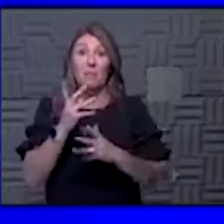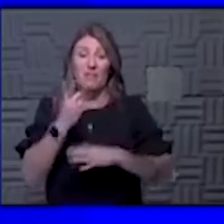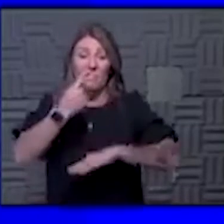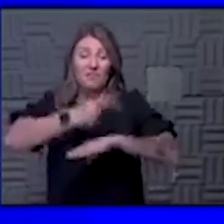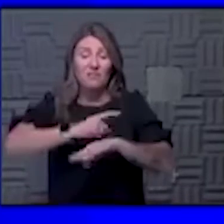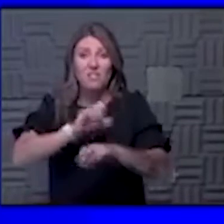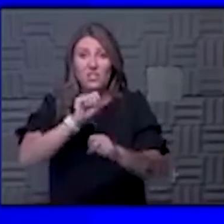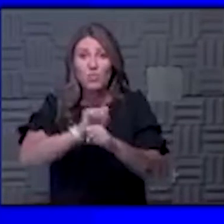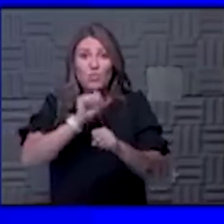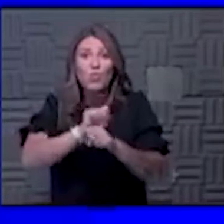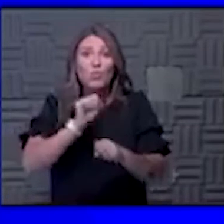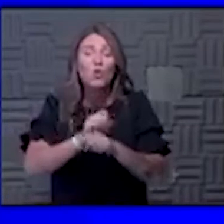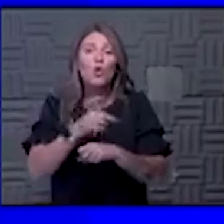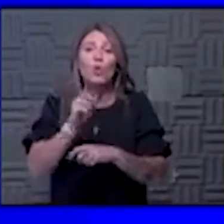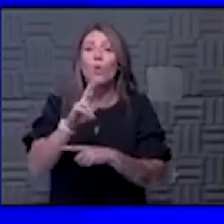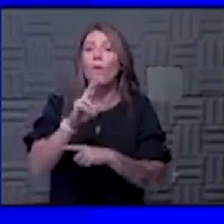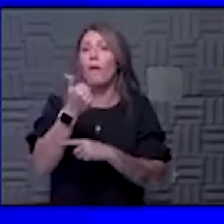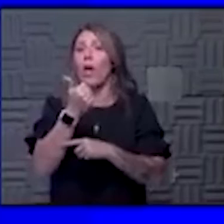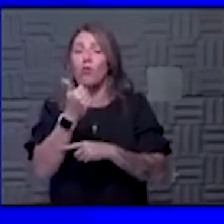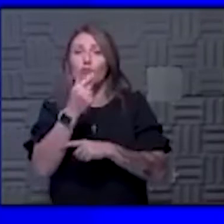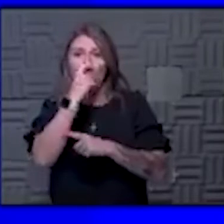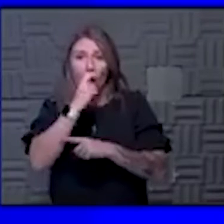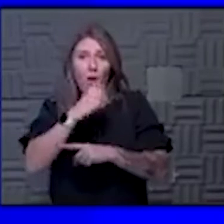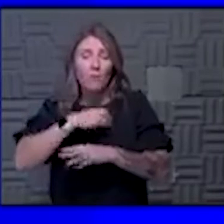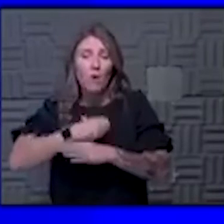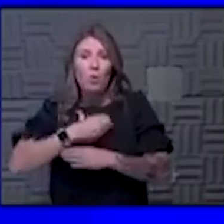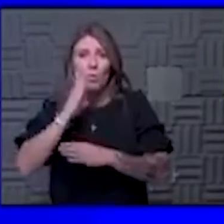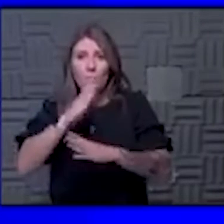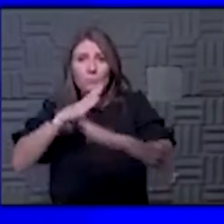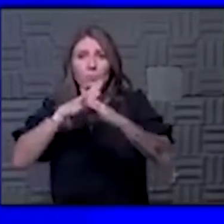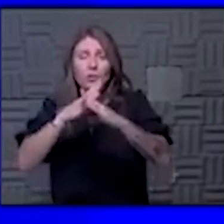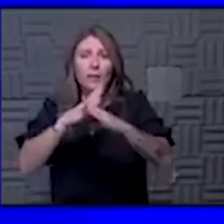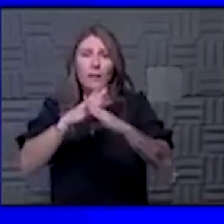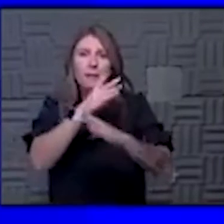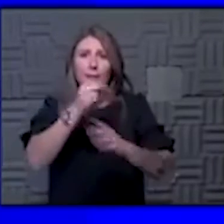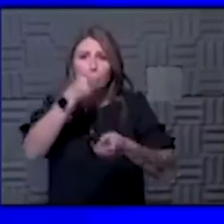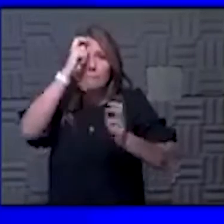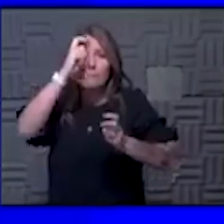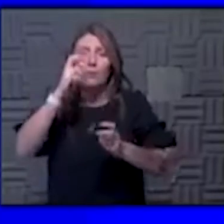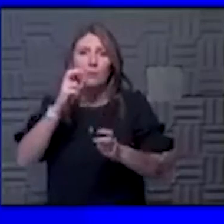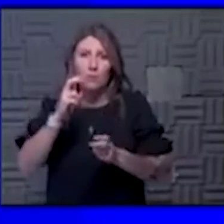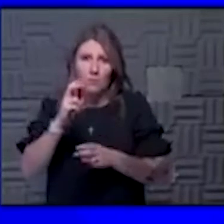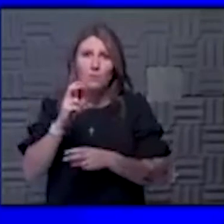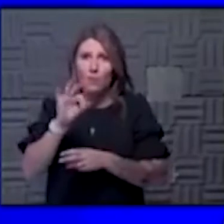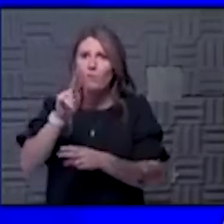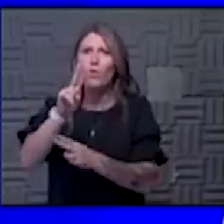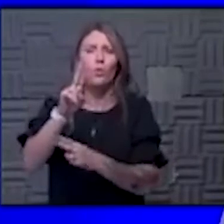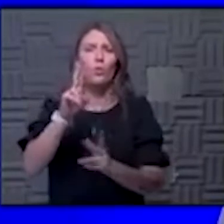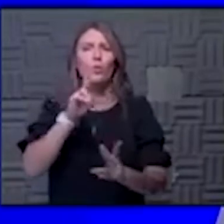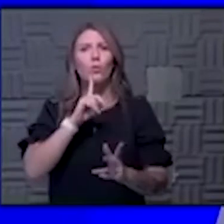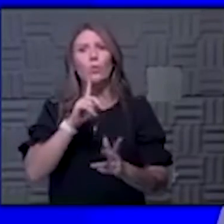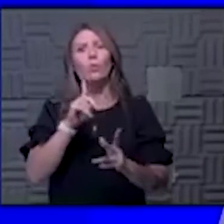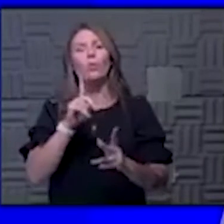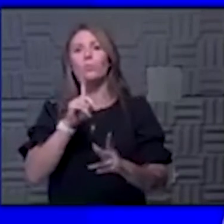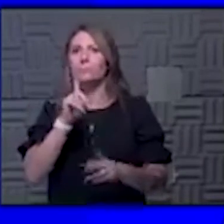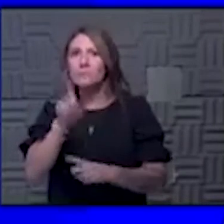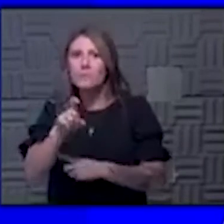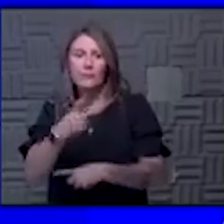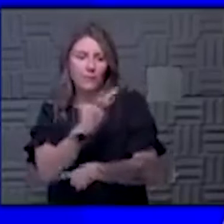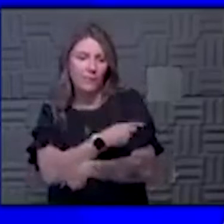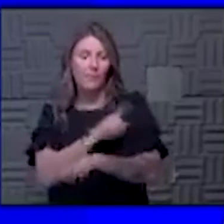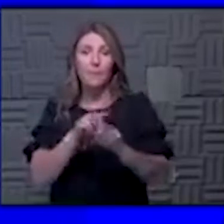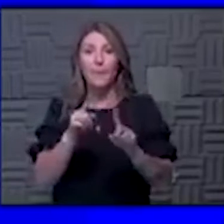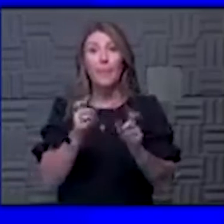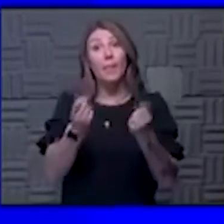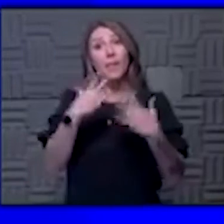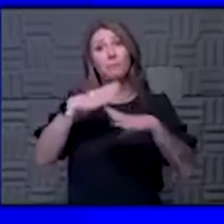other cough and cold viruses, severe illness from influenza. So definitely get your influenza vaccine. But how much will it protect